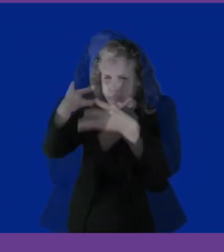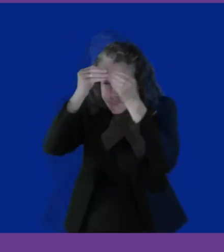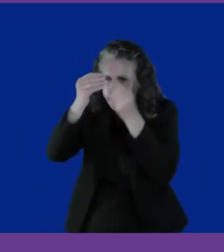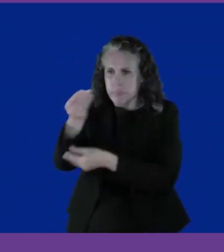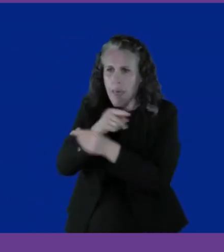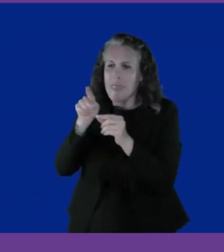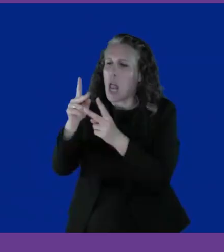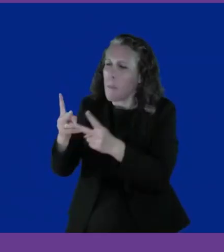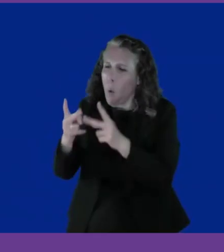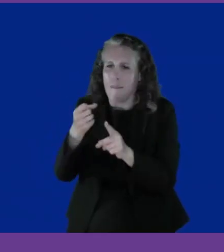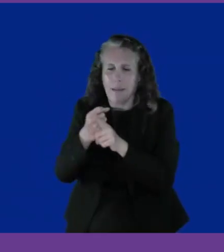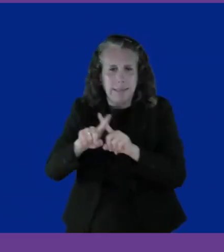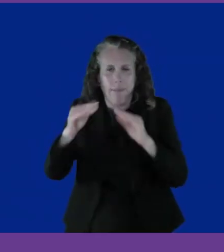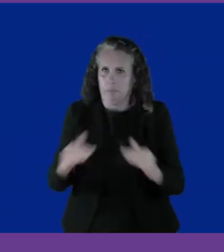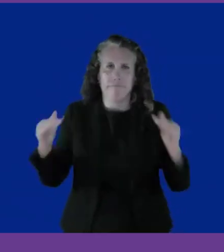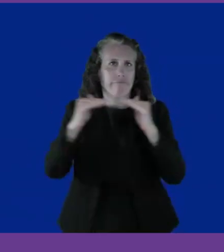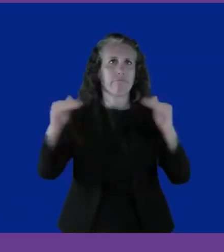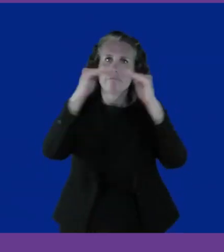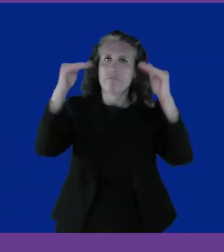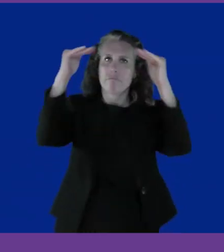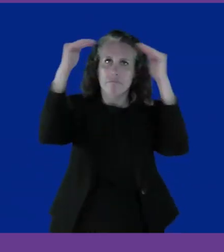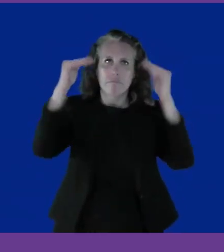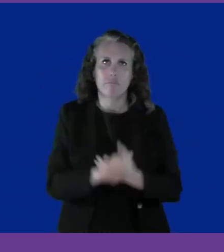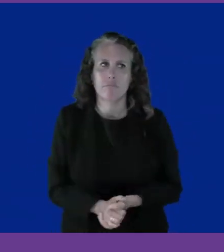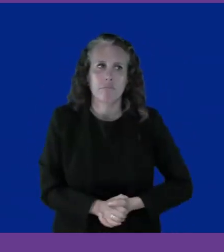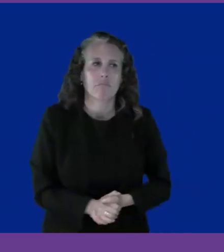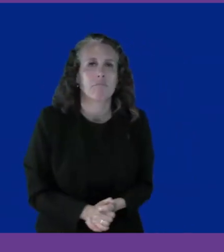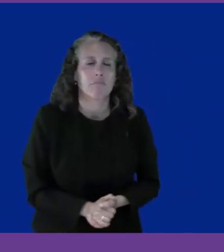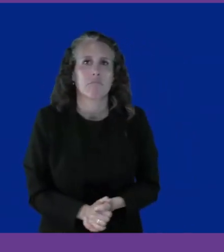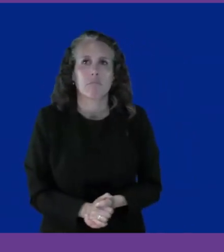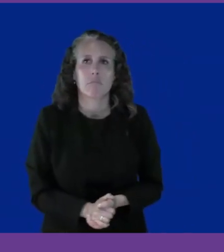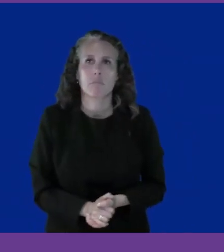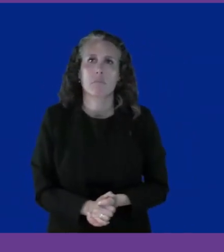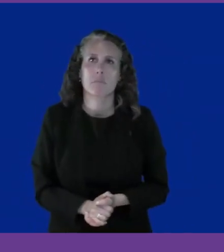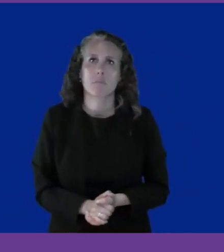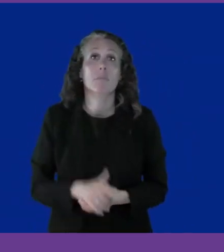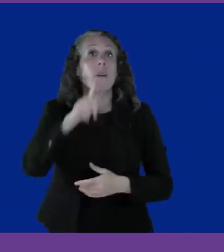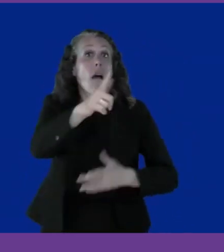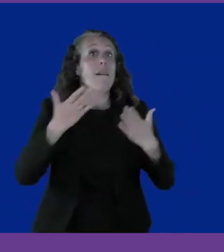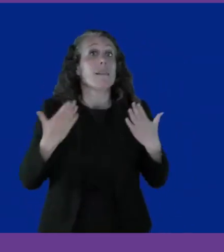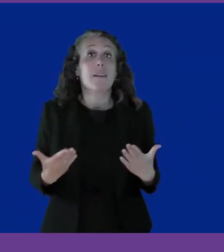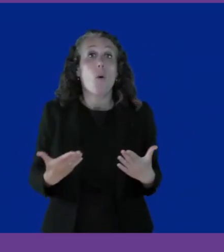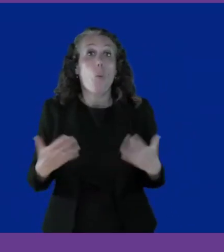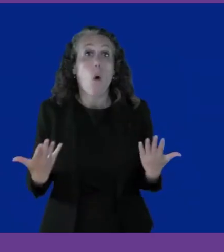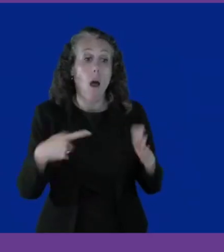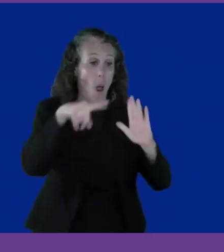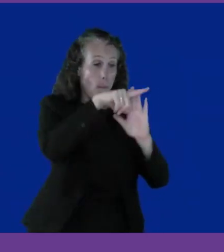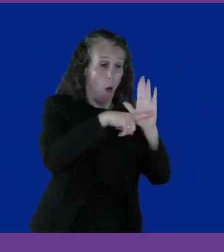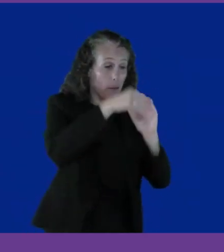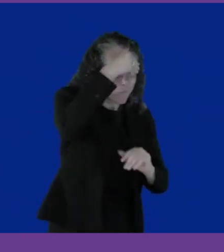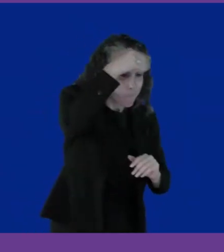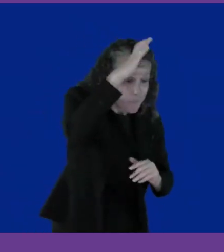Federation. Today, this event brings together really policymakers, expert